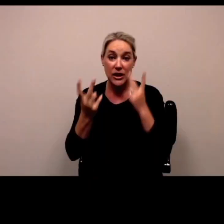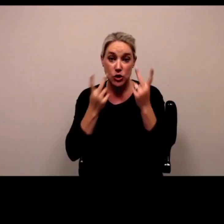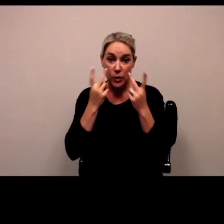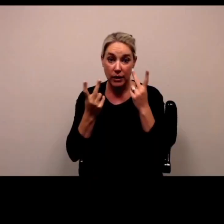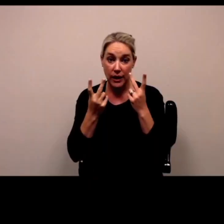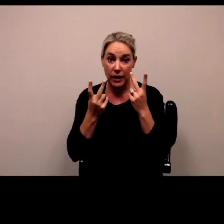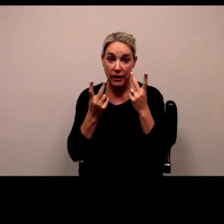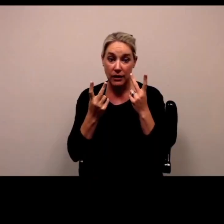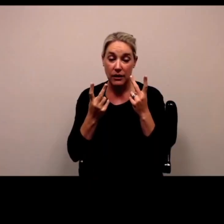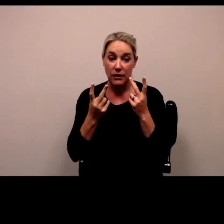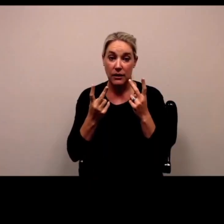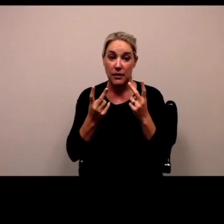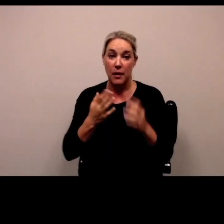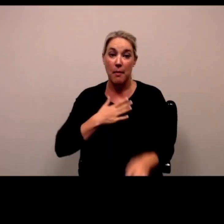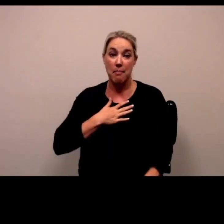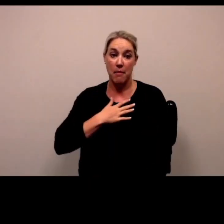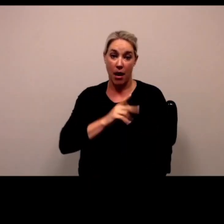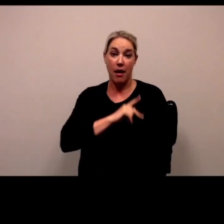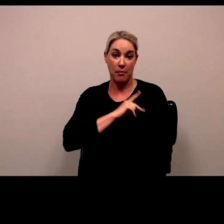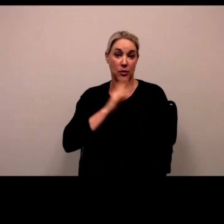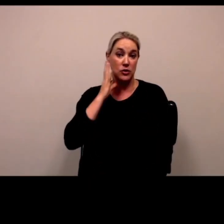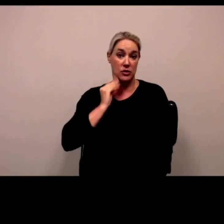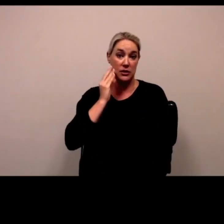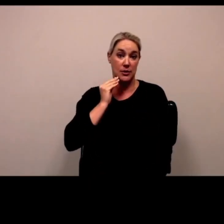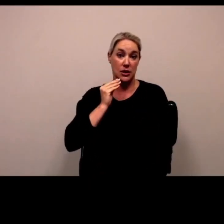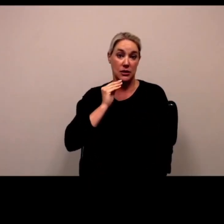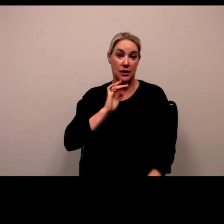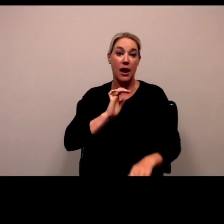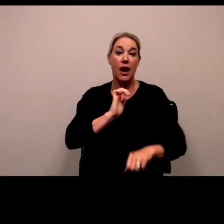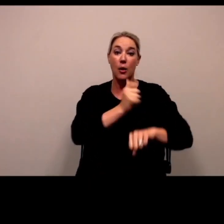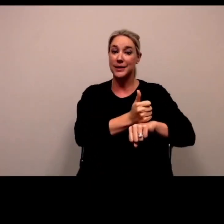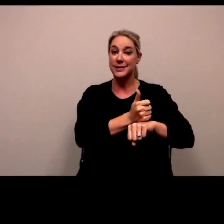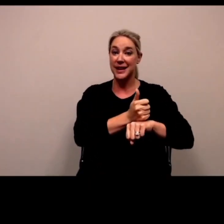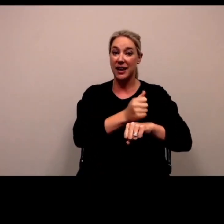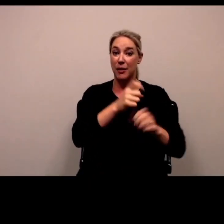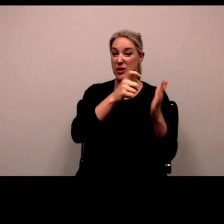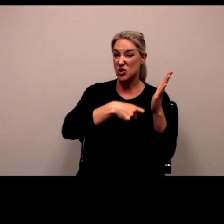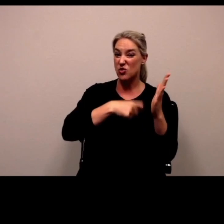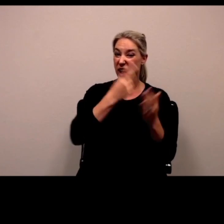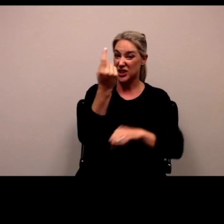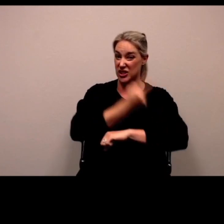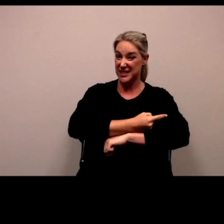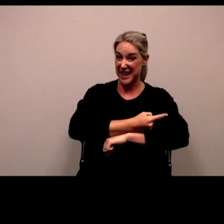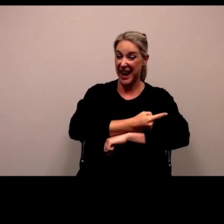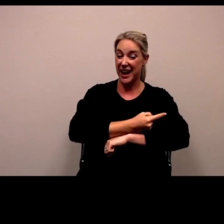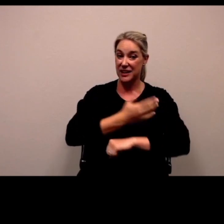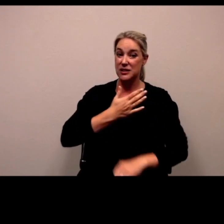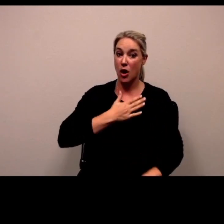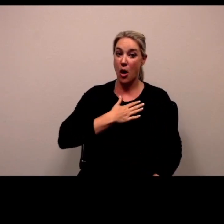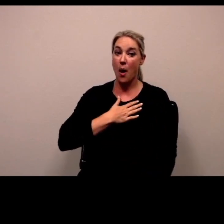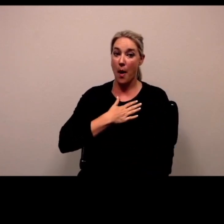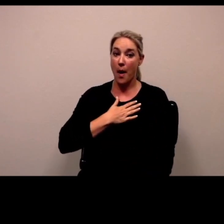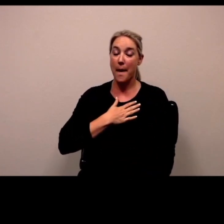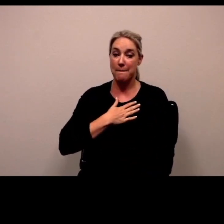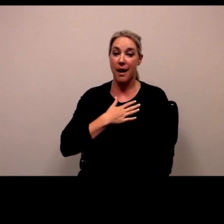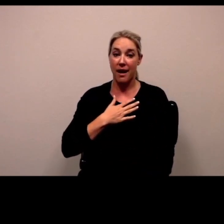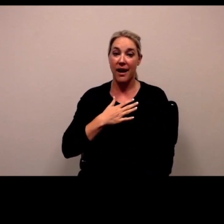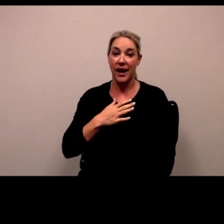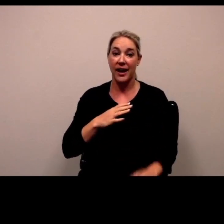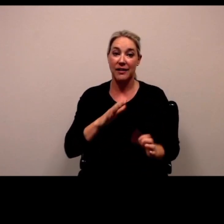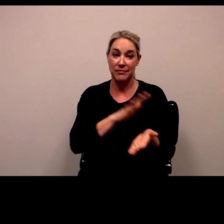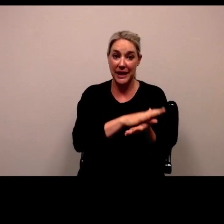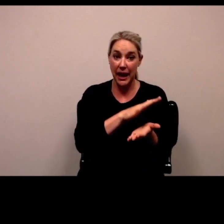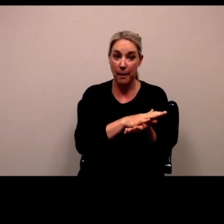hosting scratch days on my campus, and they love the cat. I don't know why. They